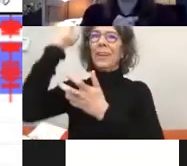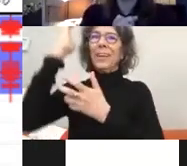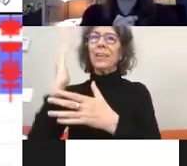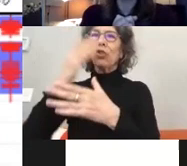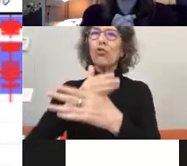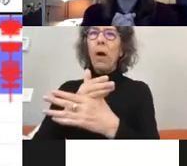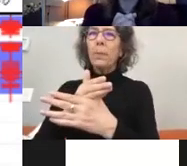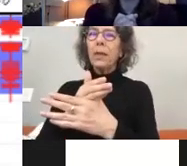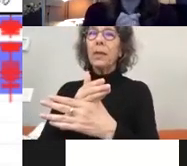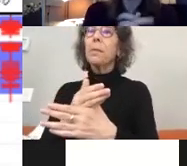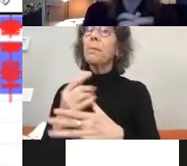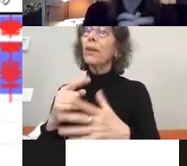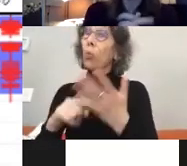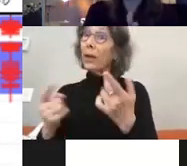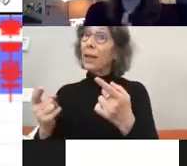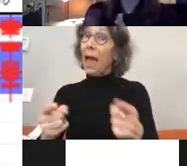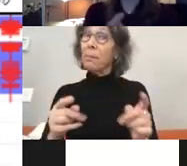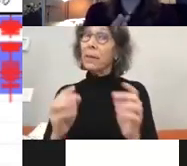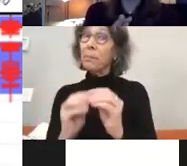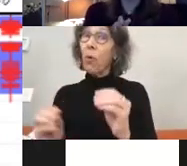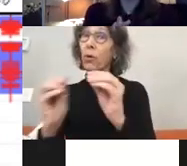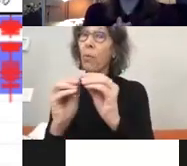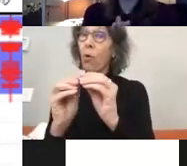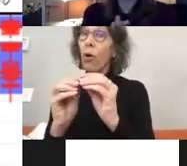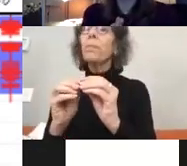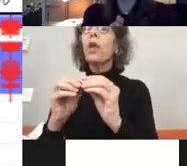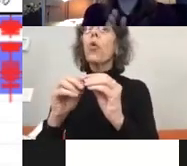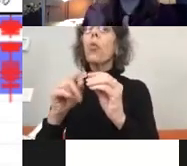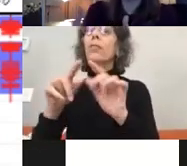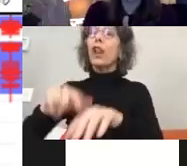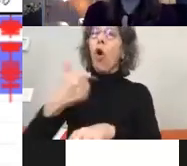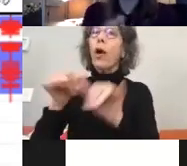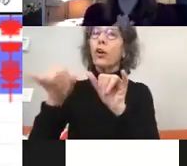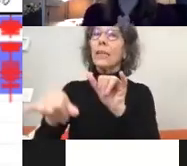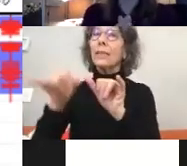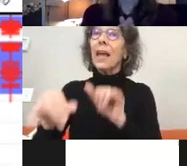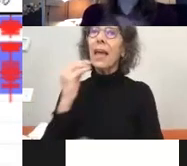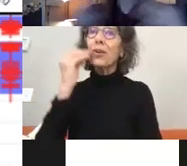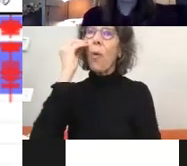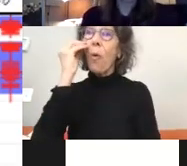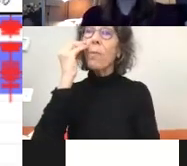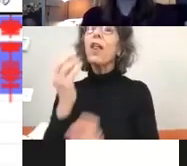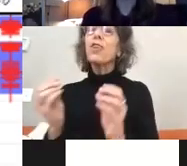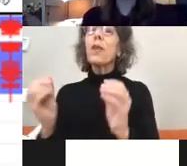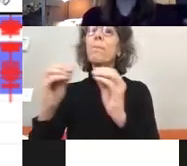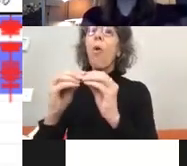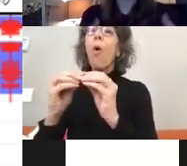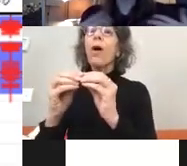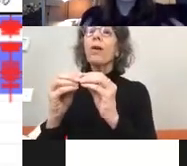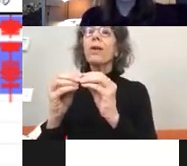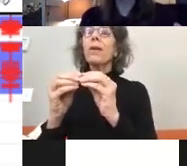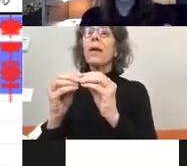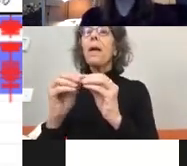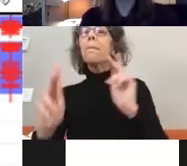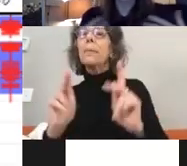this is happening with people as the stay at home continues to affect them, people are getting more worried, they are